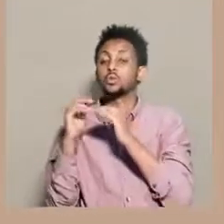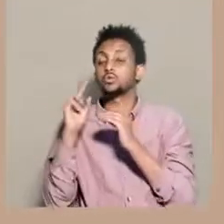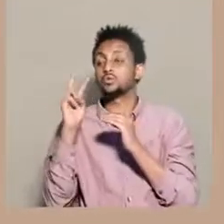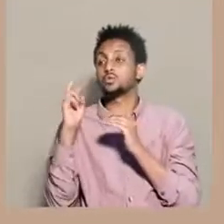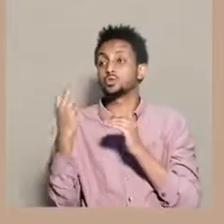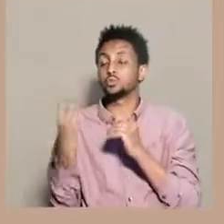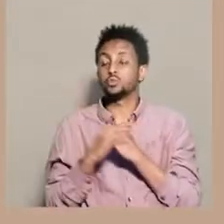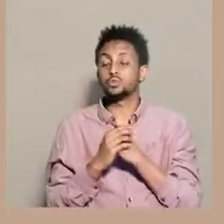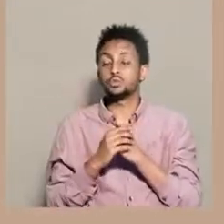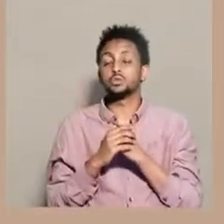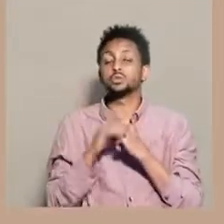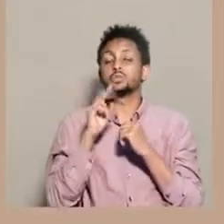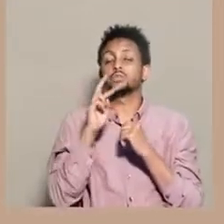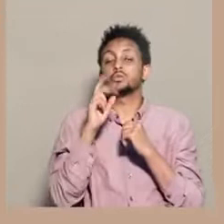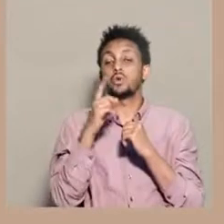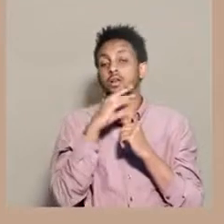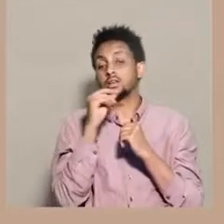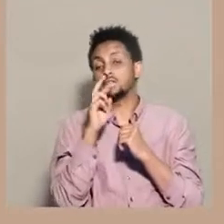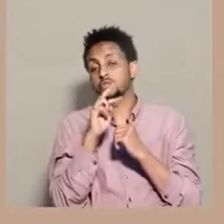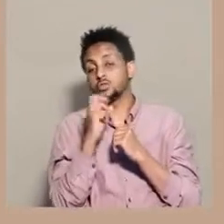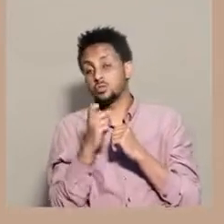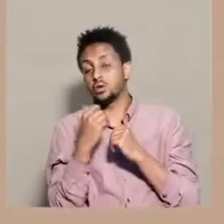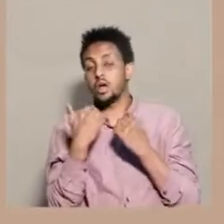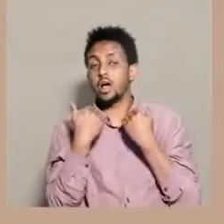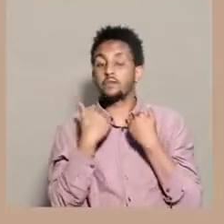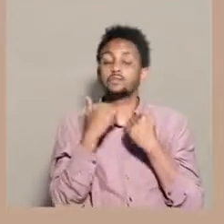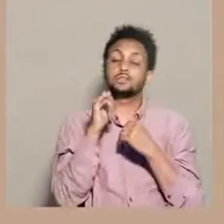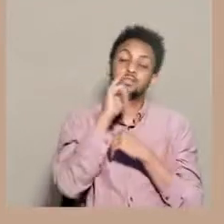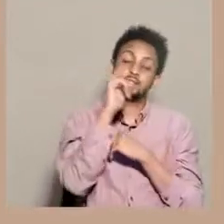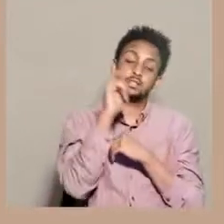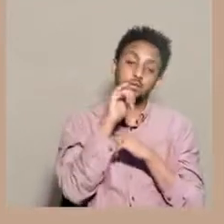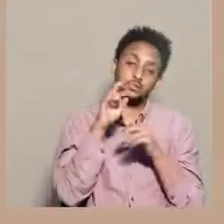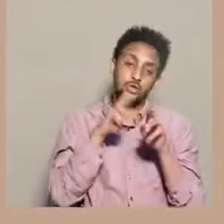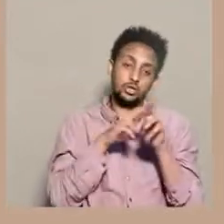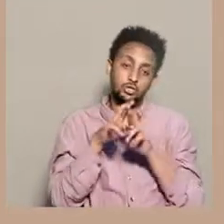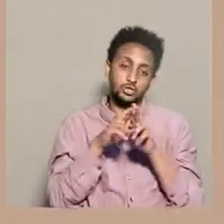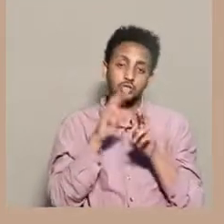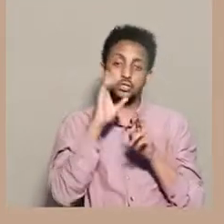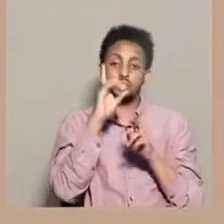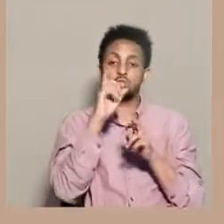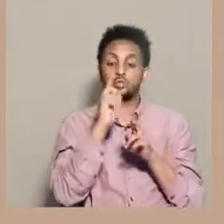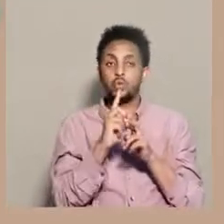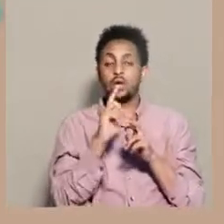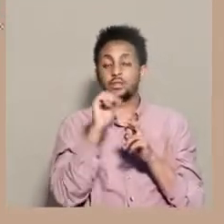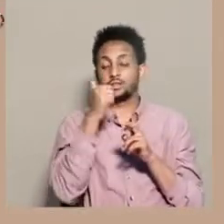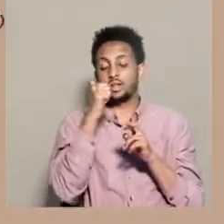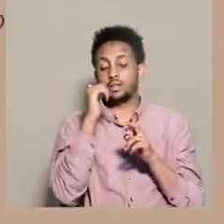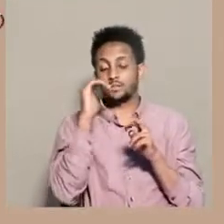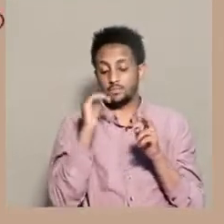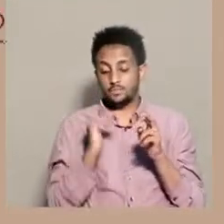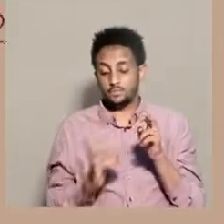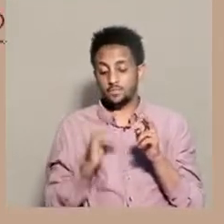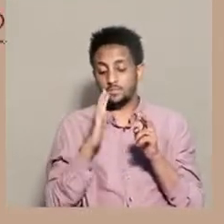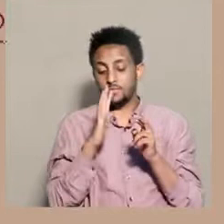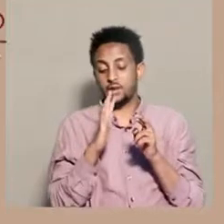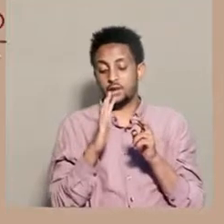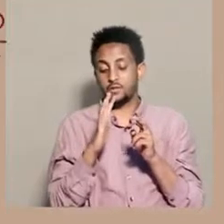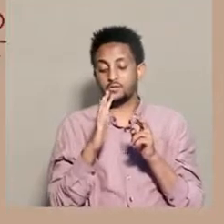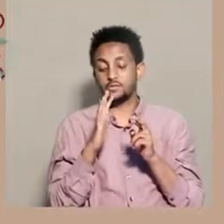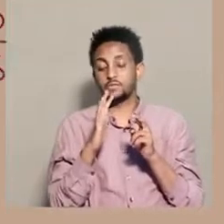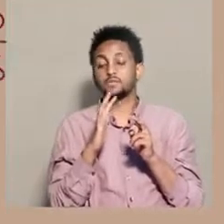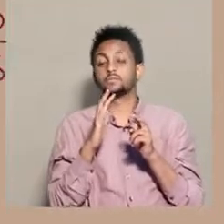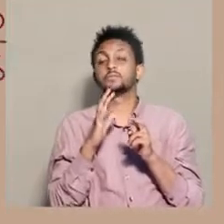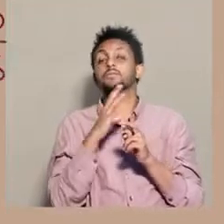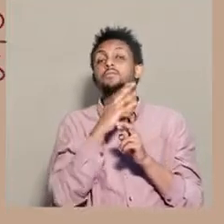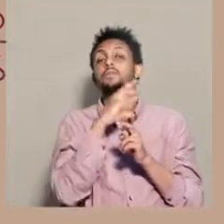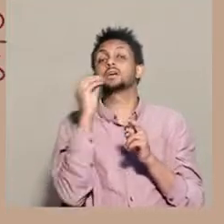V2. So V1 and V2, they can have such kinds of relation. D1 is 10 centimeter over D2 is